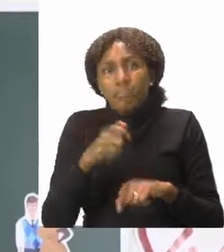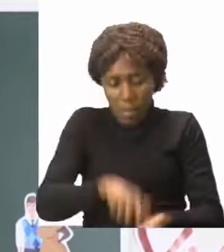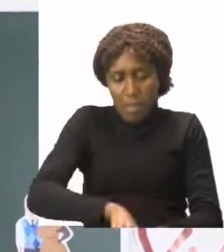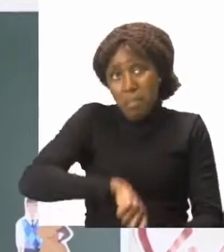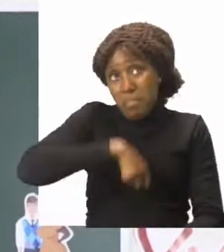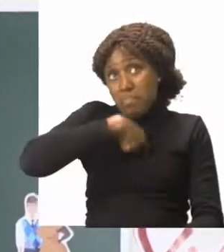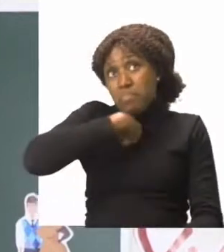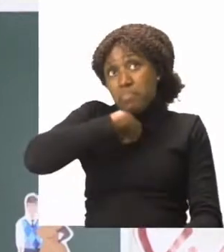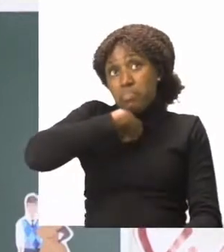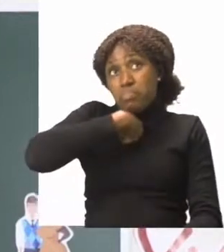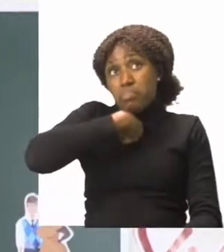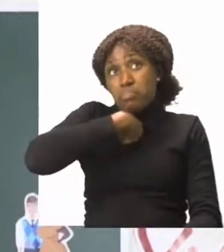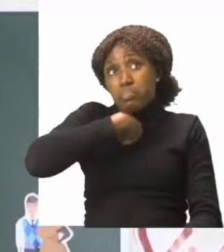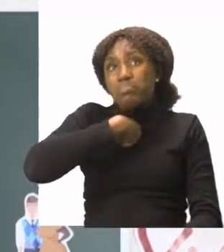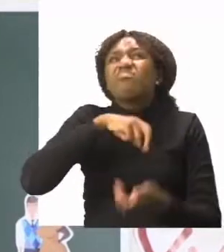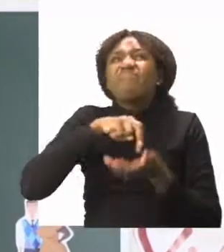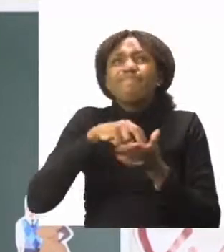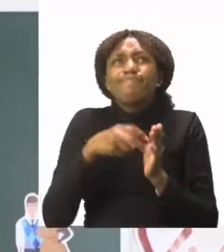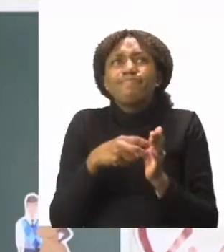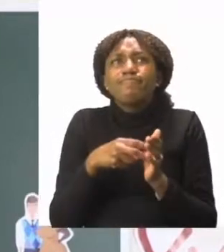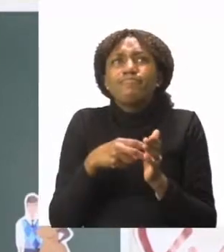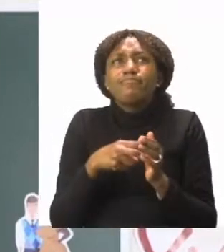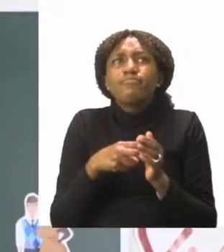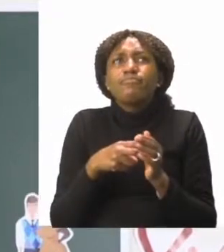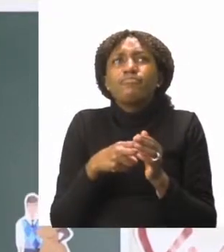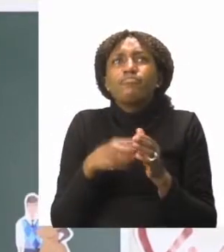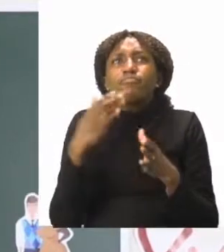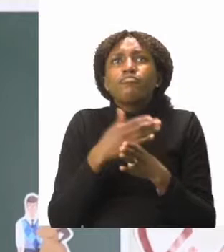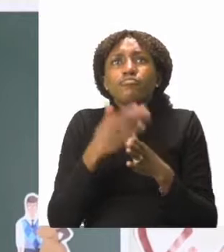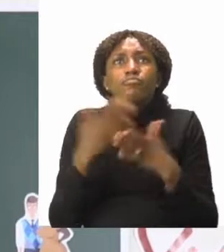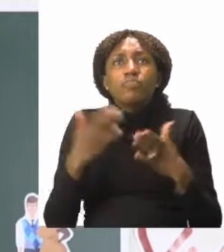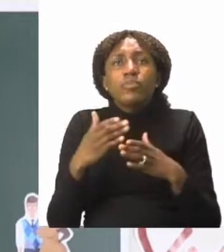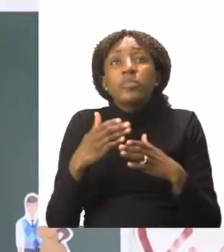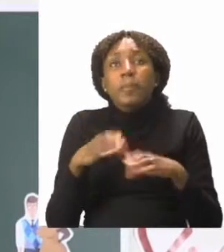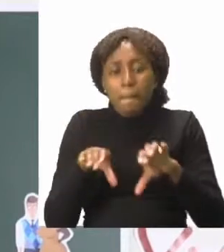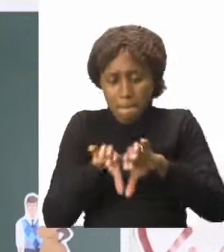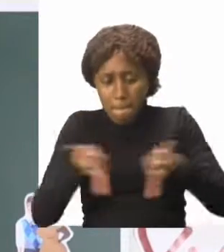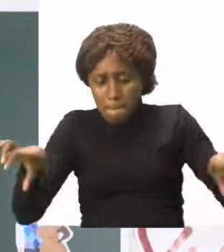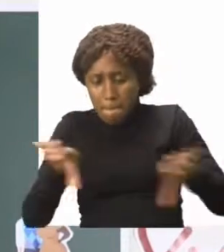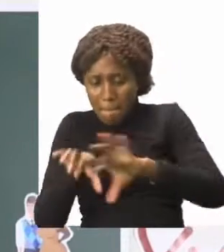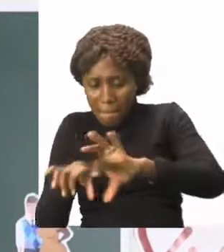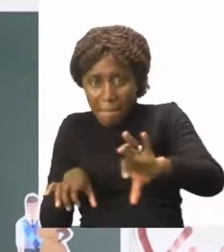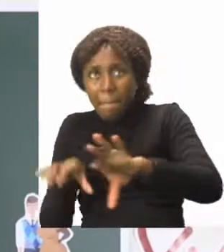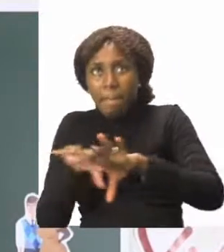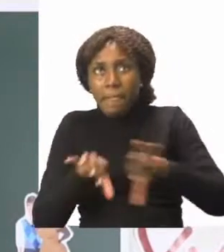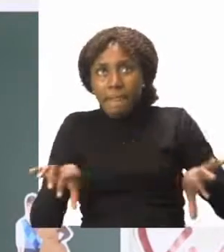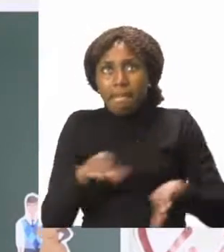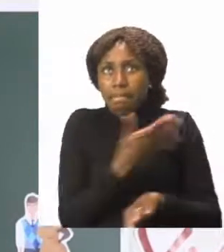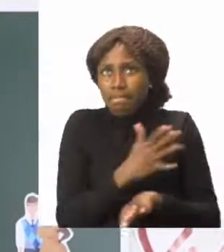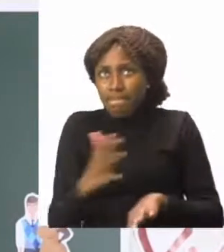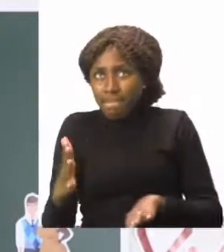on. That means he works in plumbing. This is a plumber, but that's not the